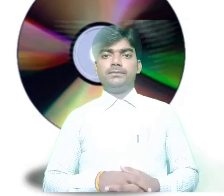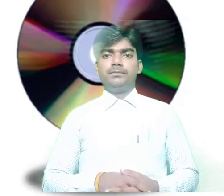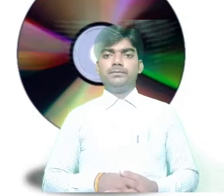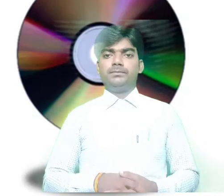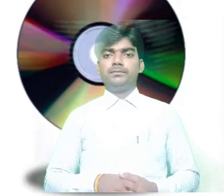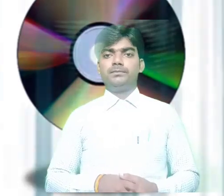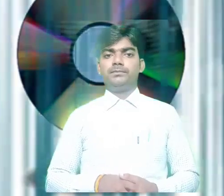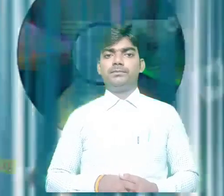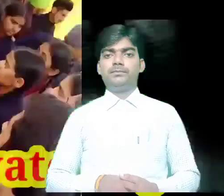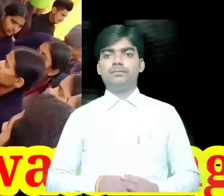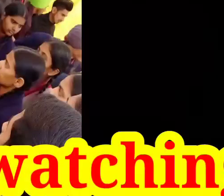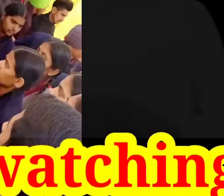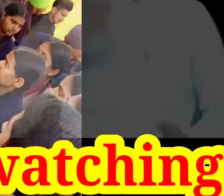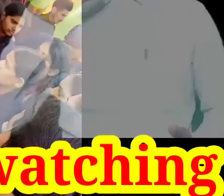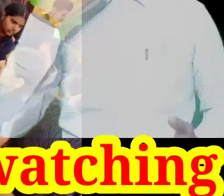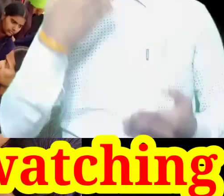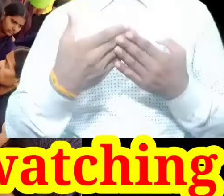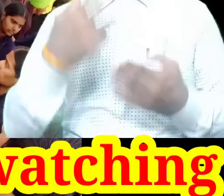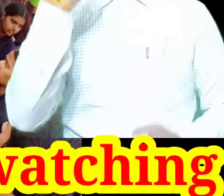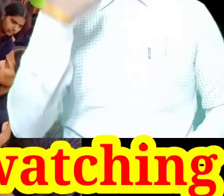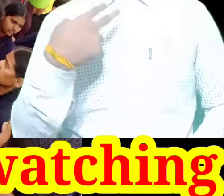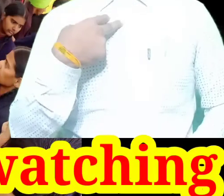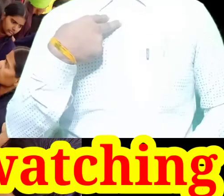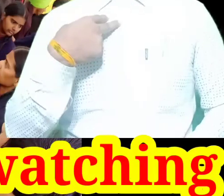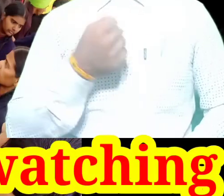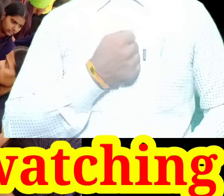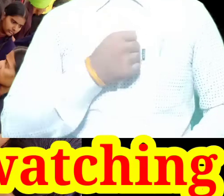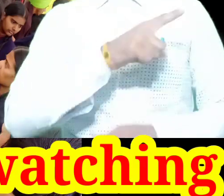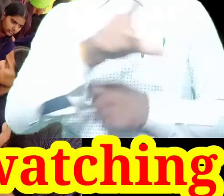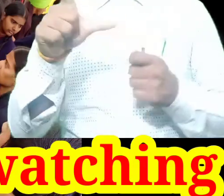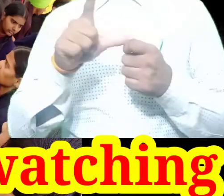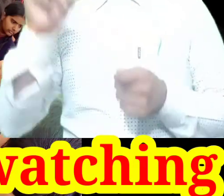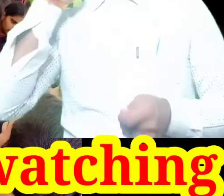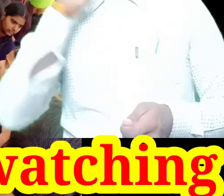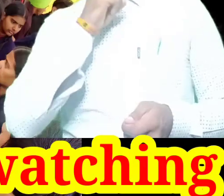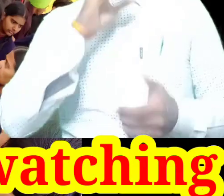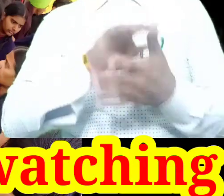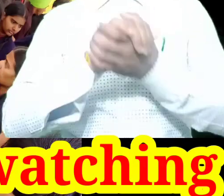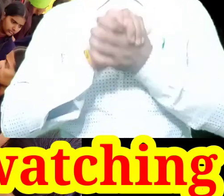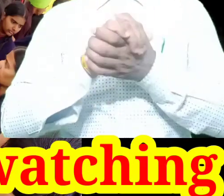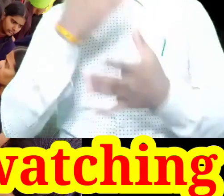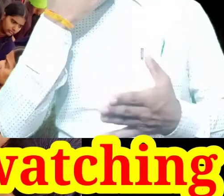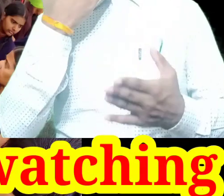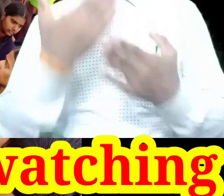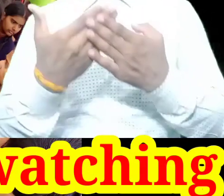information. The time. other option is The other option So simply are able to Call You